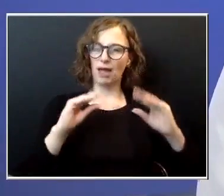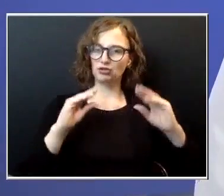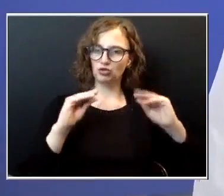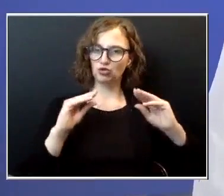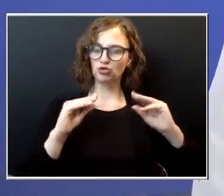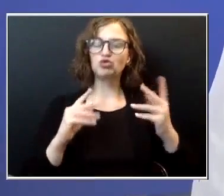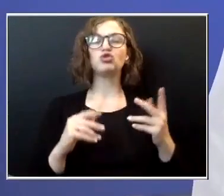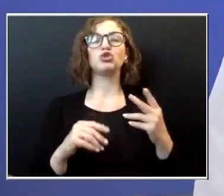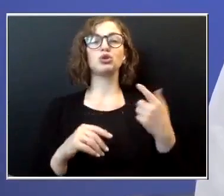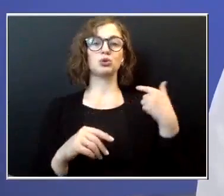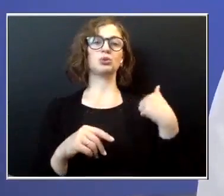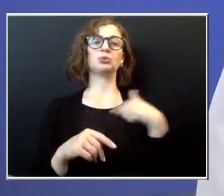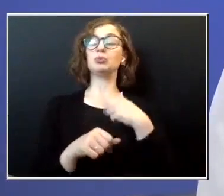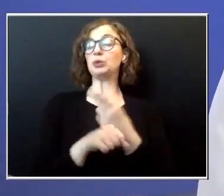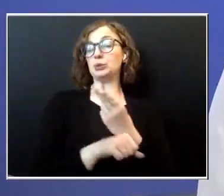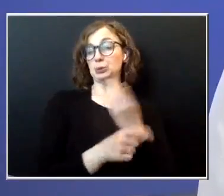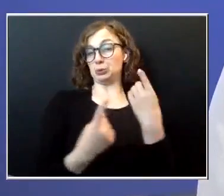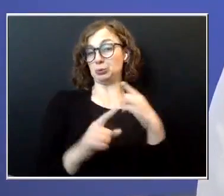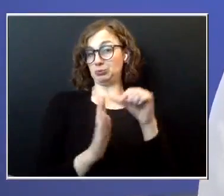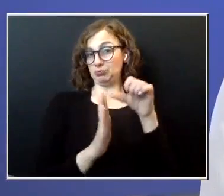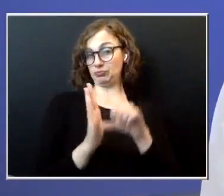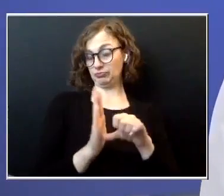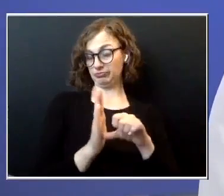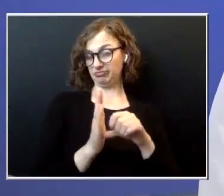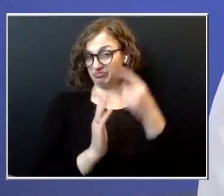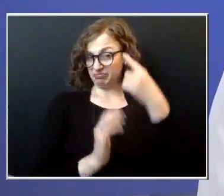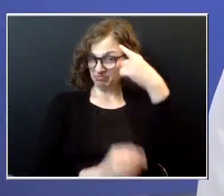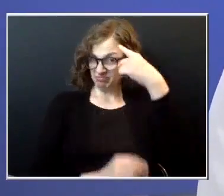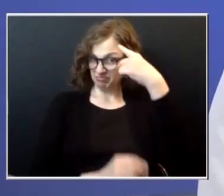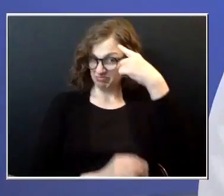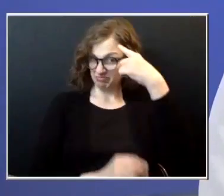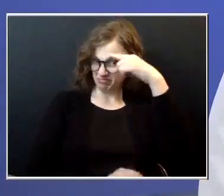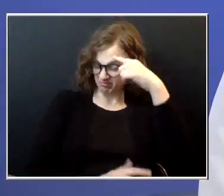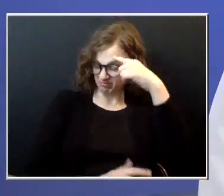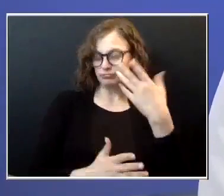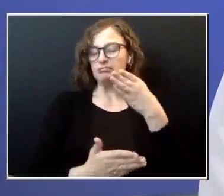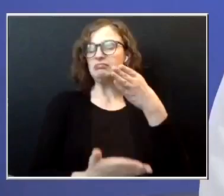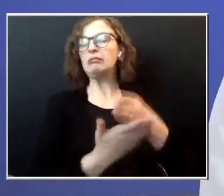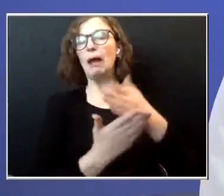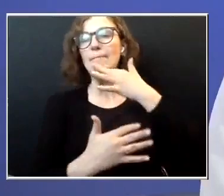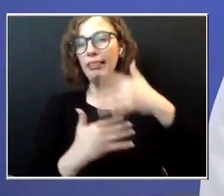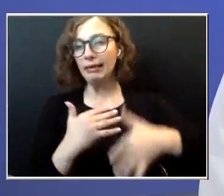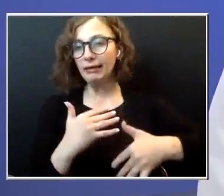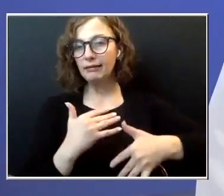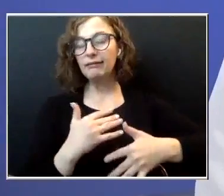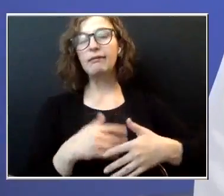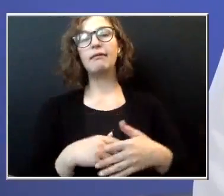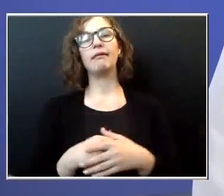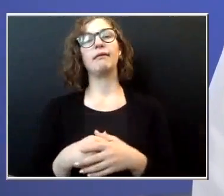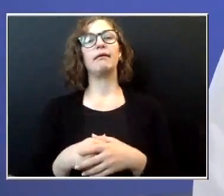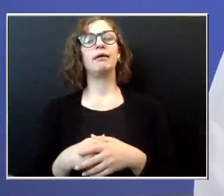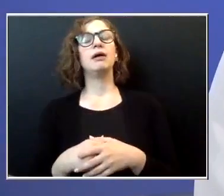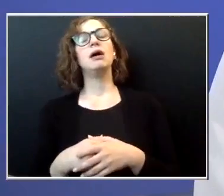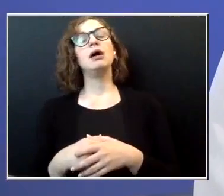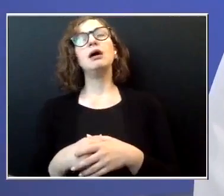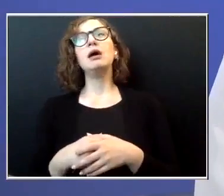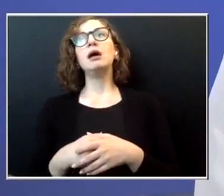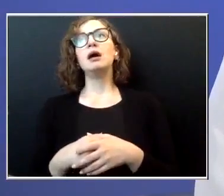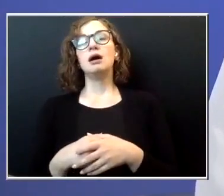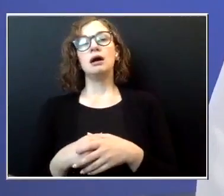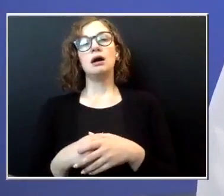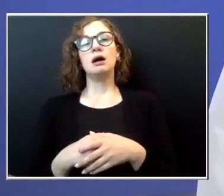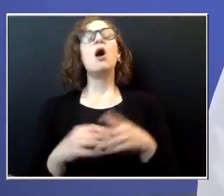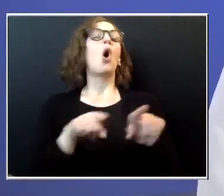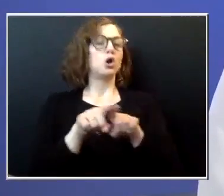to basically stop the bleeding. They use it for bleeding to move. They also may use it to retract